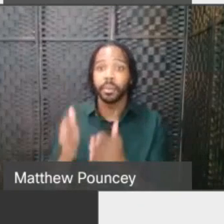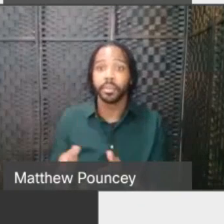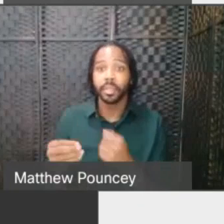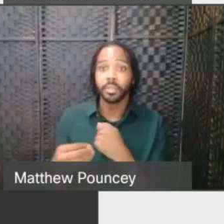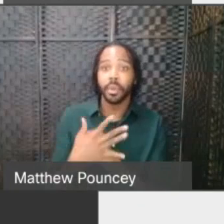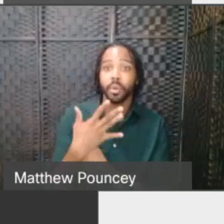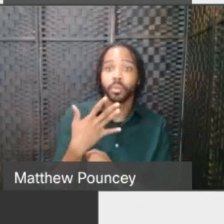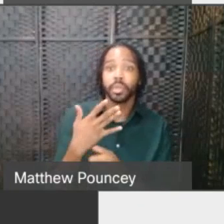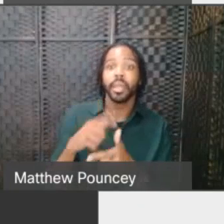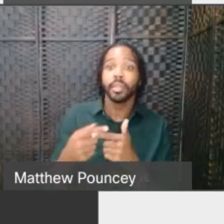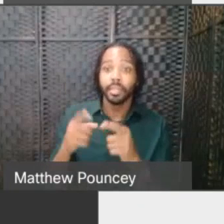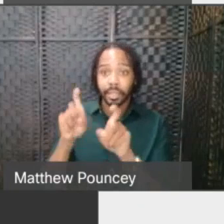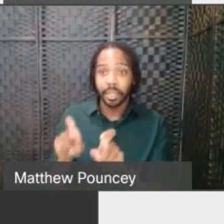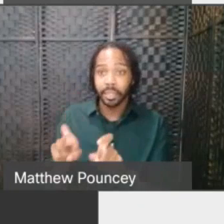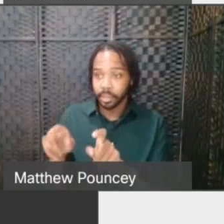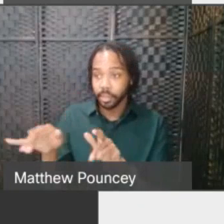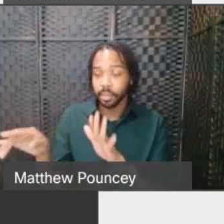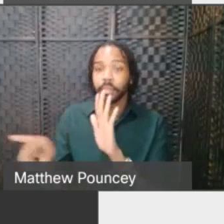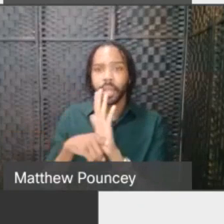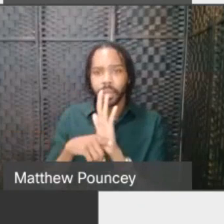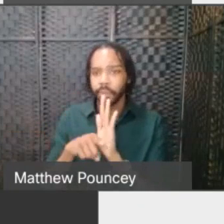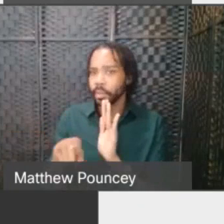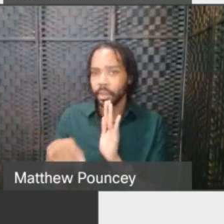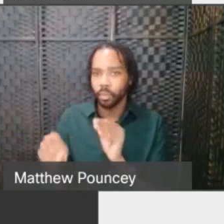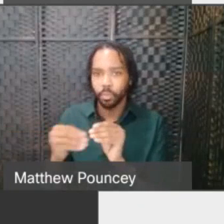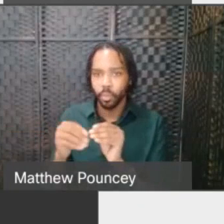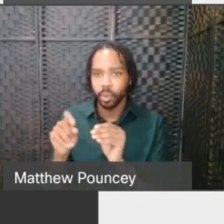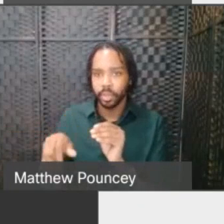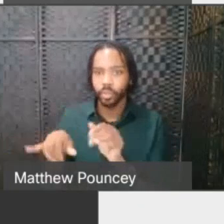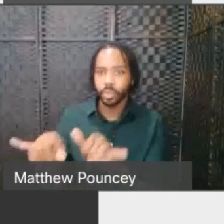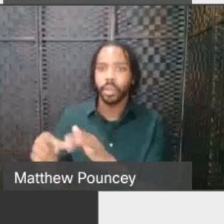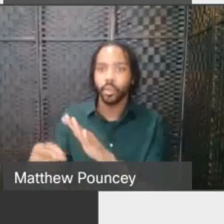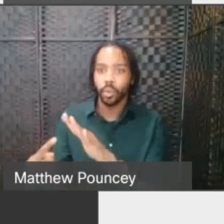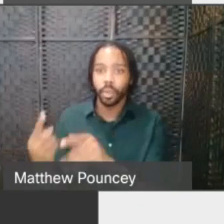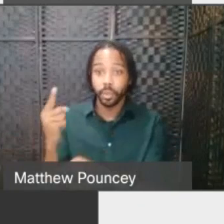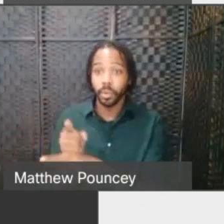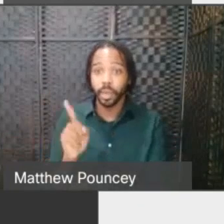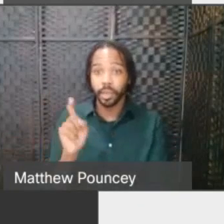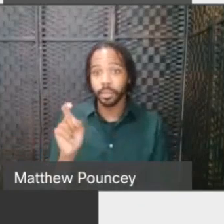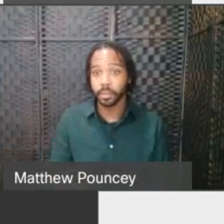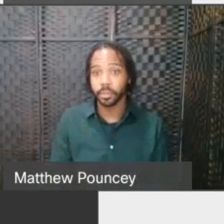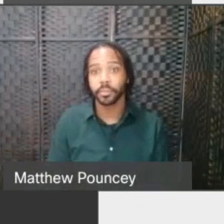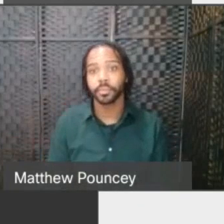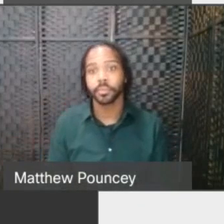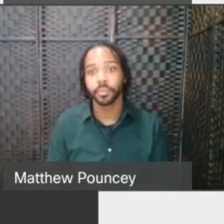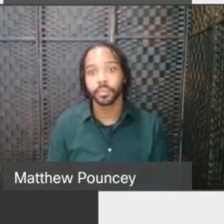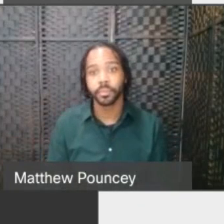then test negative, they no longer have to remain in quarantine. Is that correct?